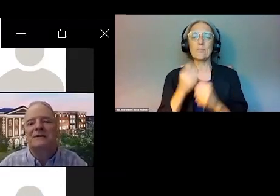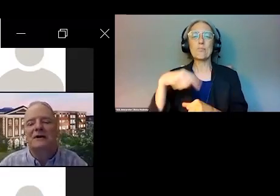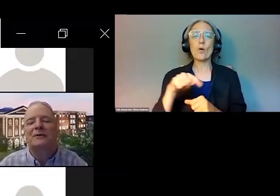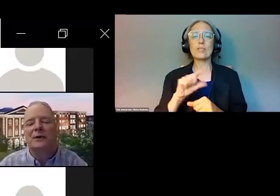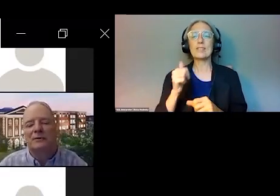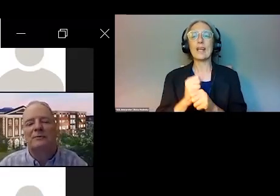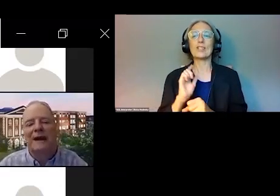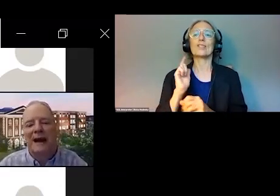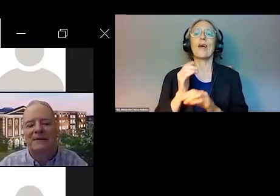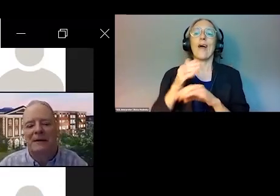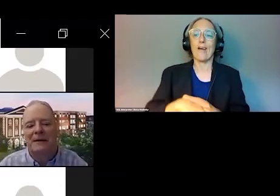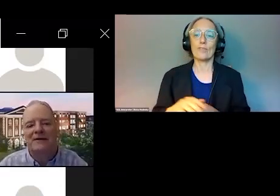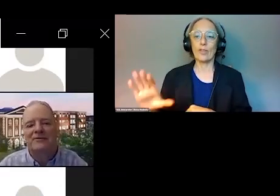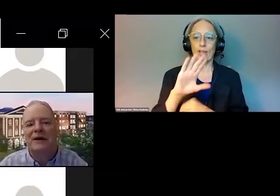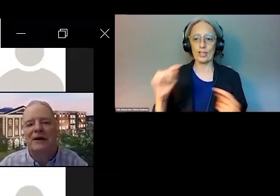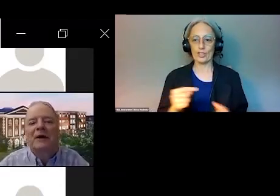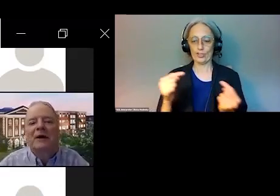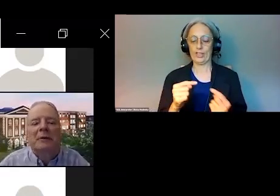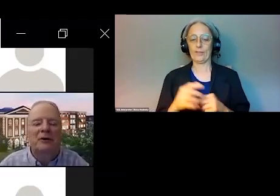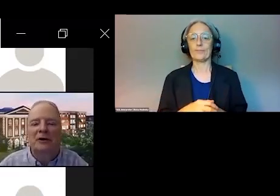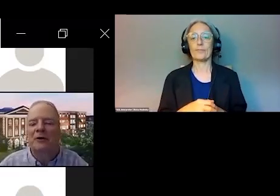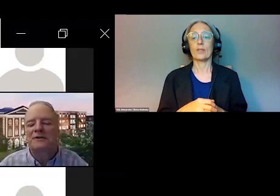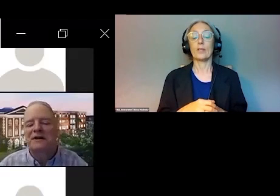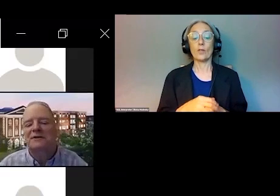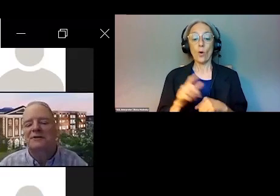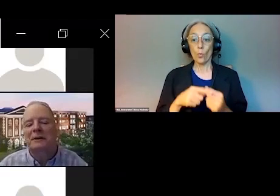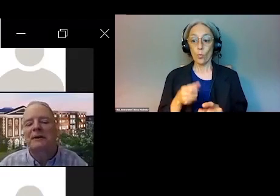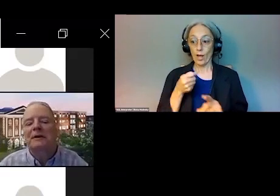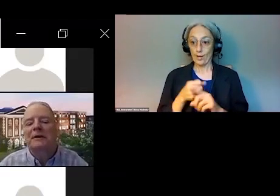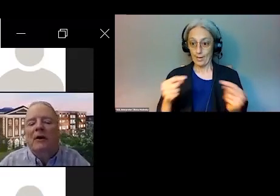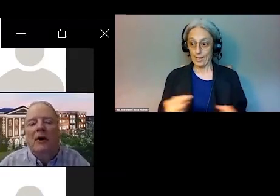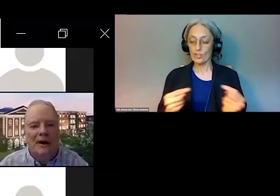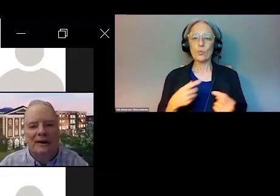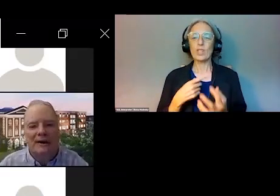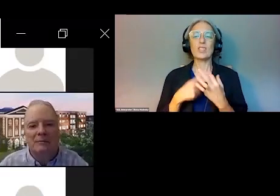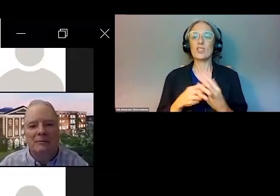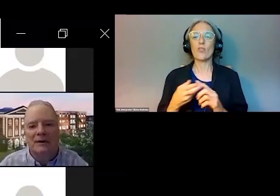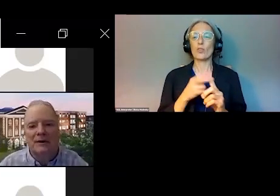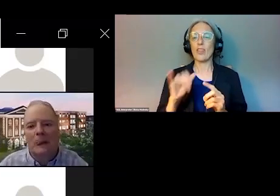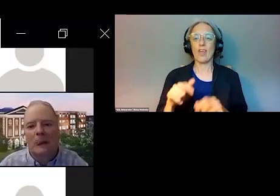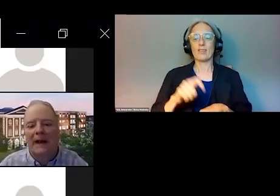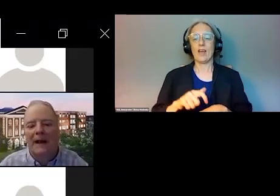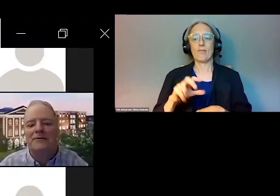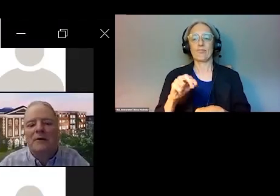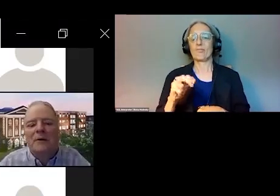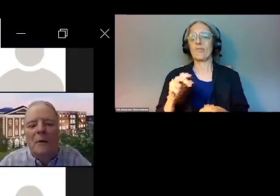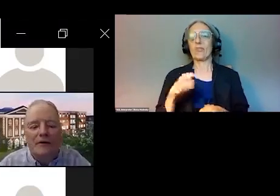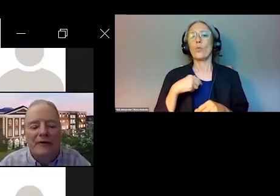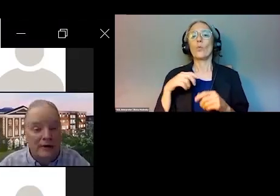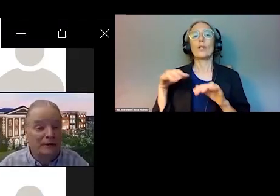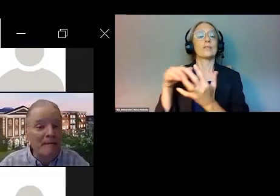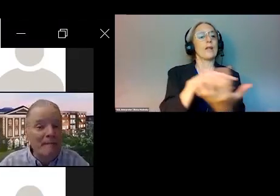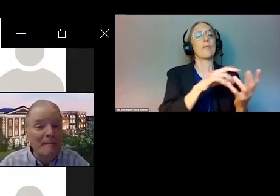did not start the recruitment at the time of injury, but took a cross section of people already in the community.